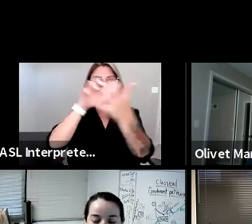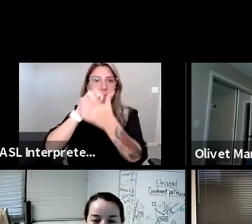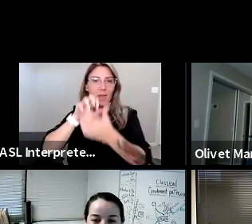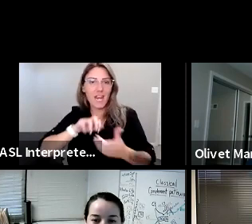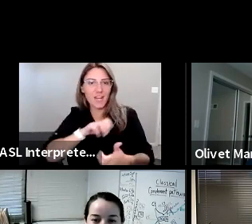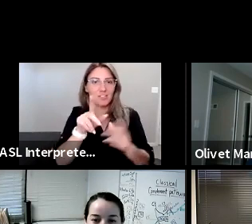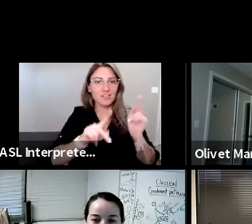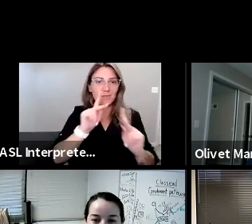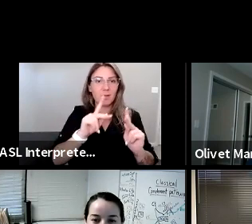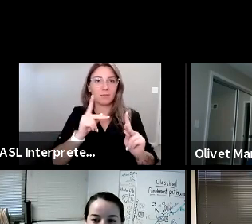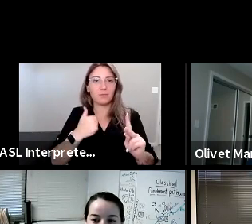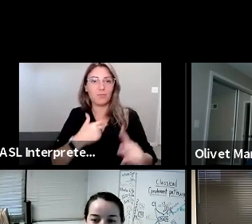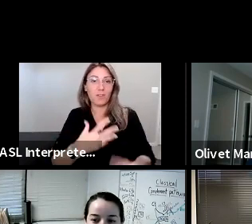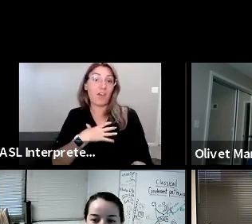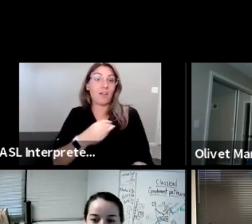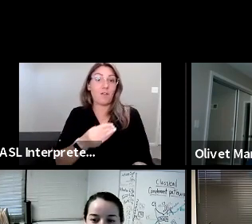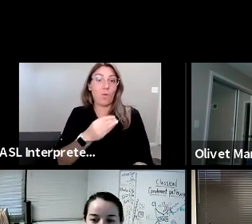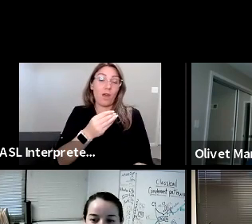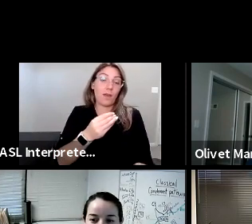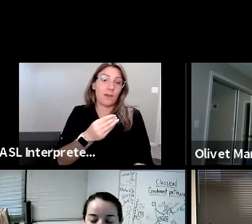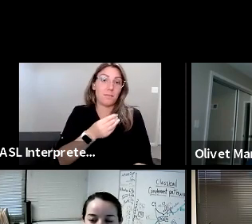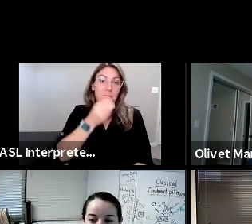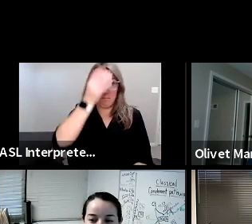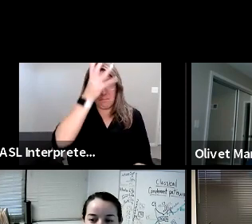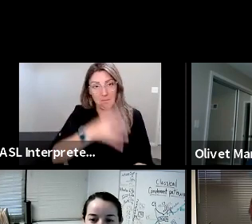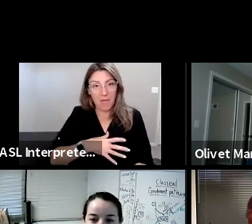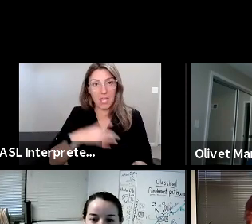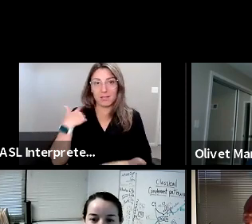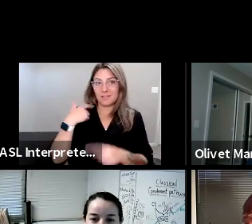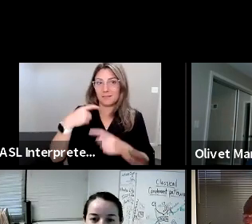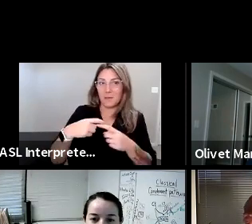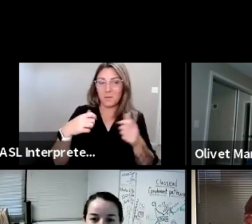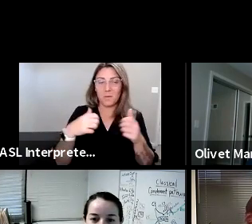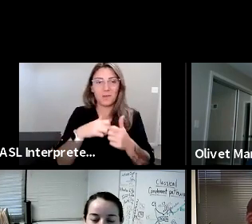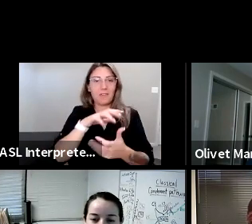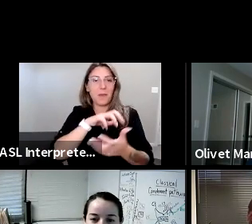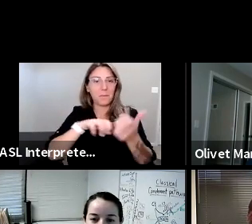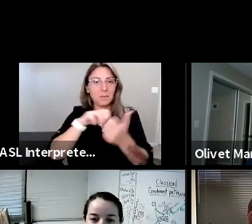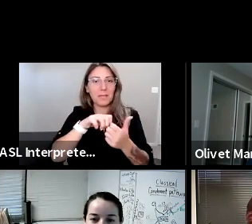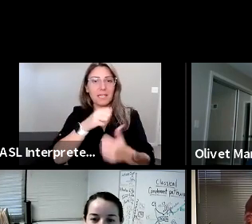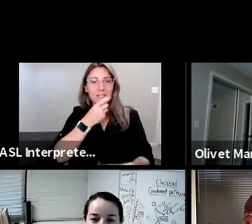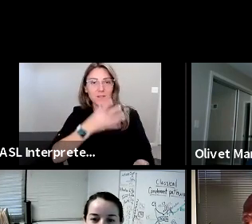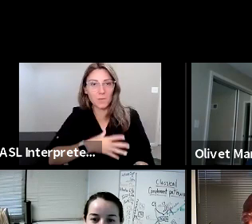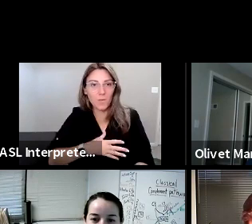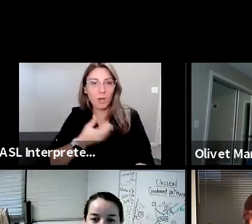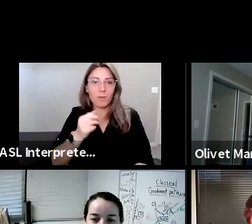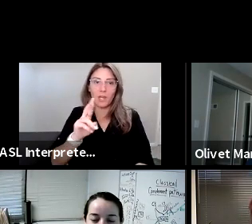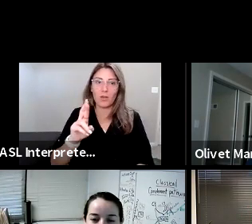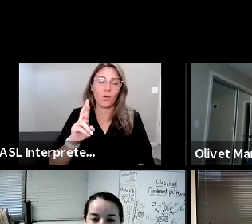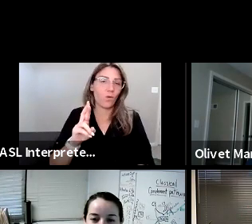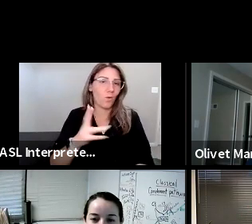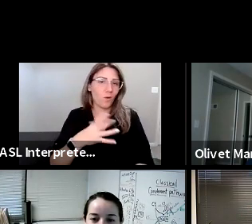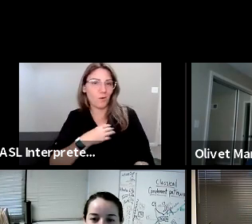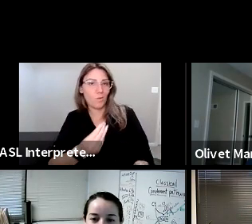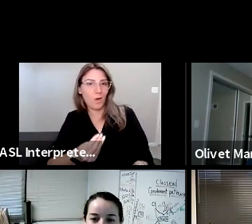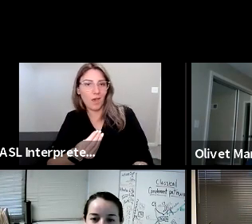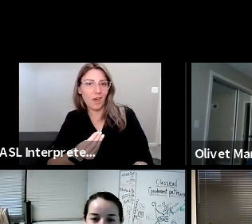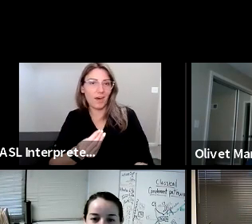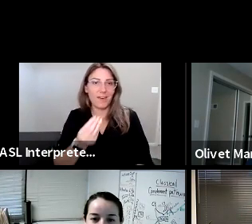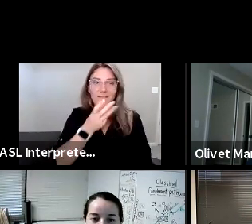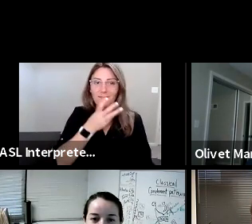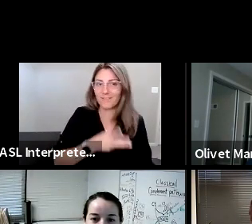have a white male Spaniard with a mixed woman, or a white